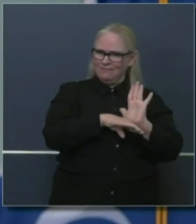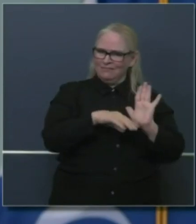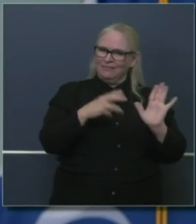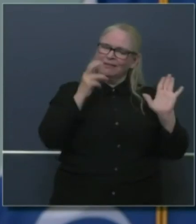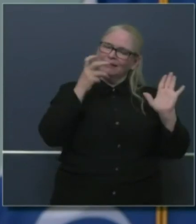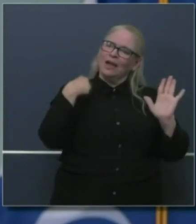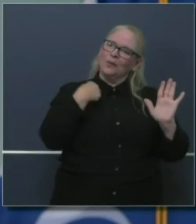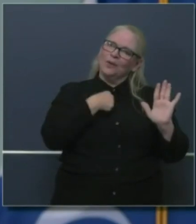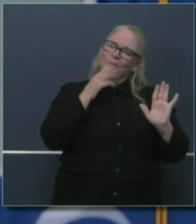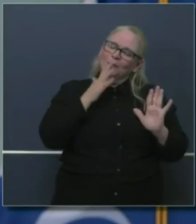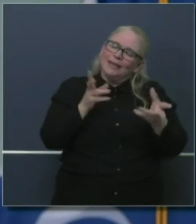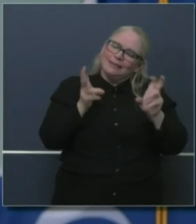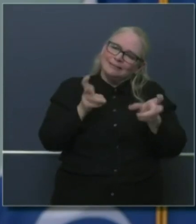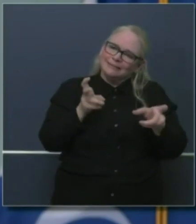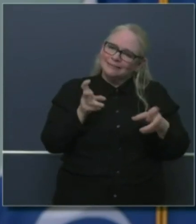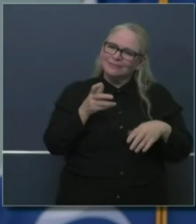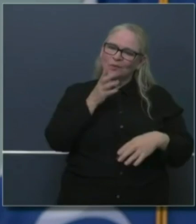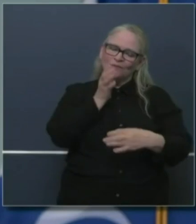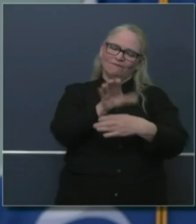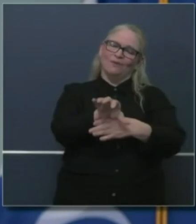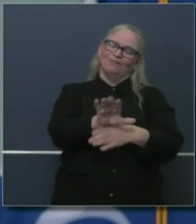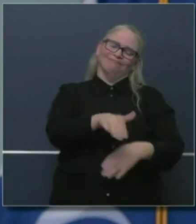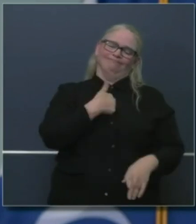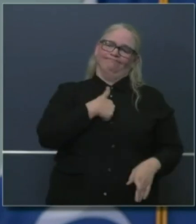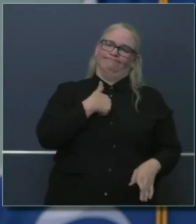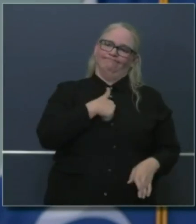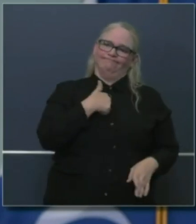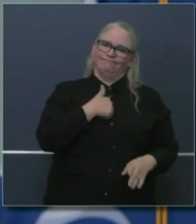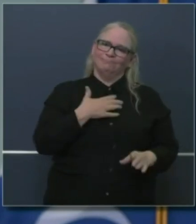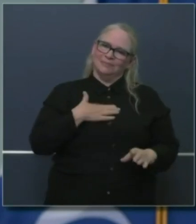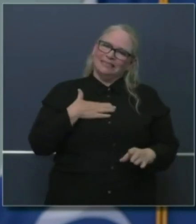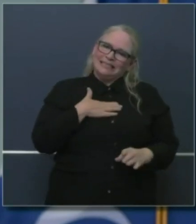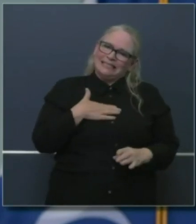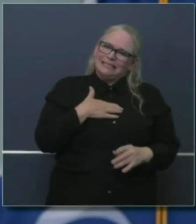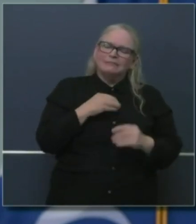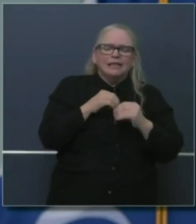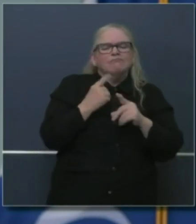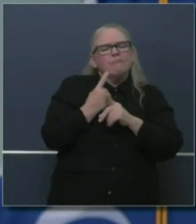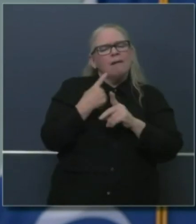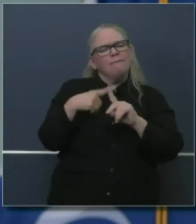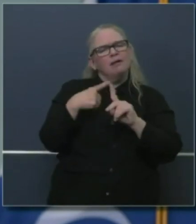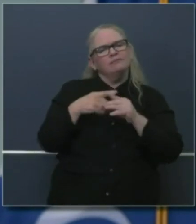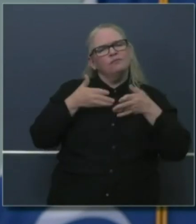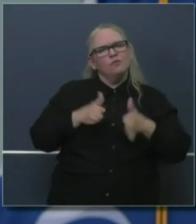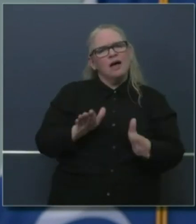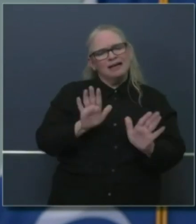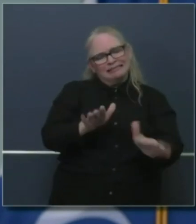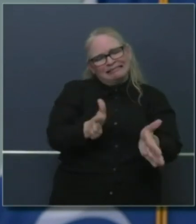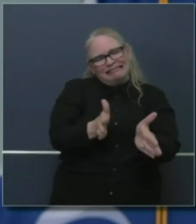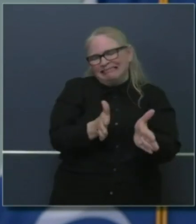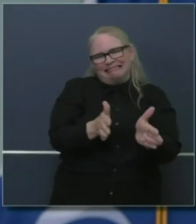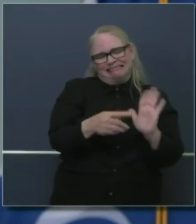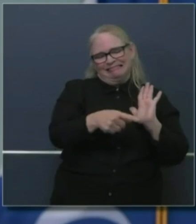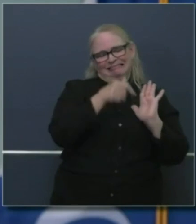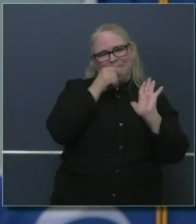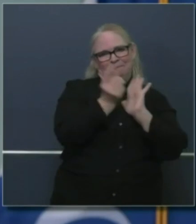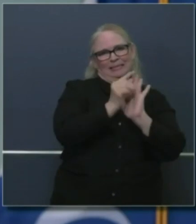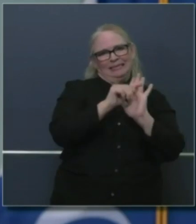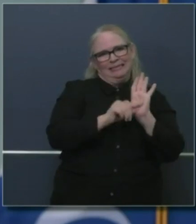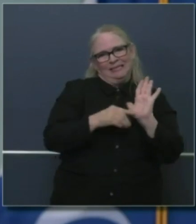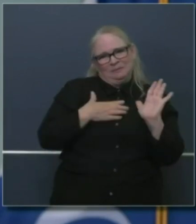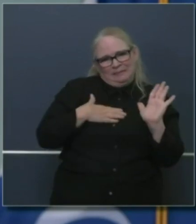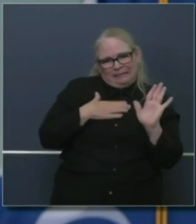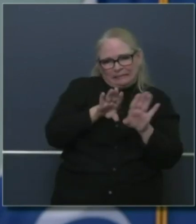judicious way. We're confident, though, the vast majority, there'll be exceptions, people in the spirit of collaboration